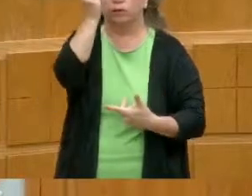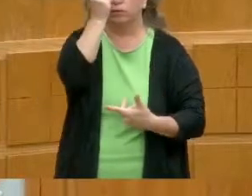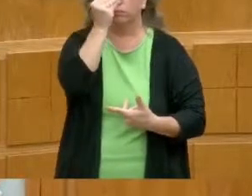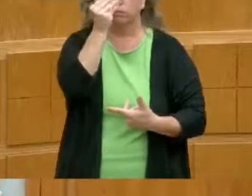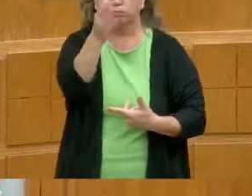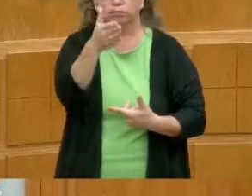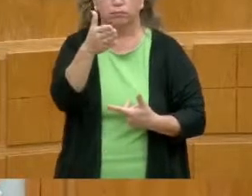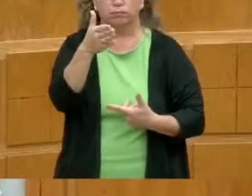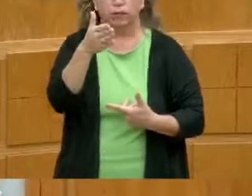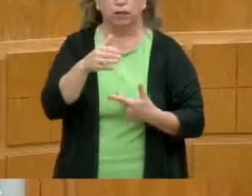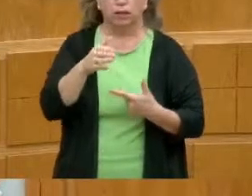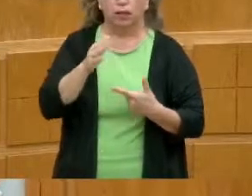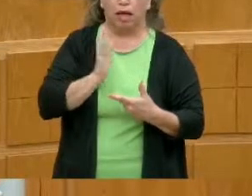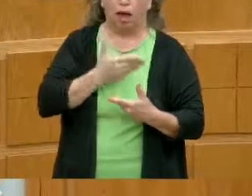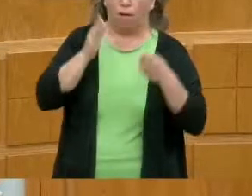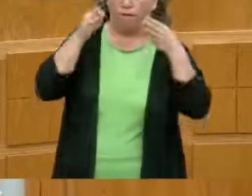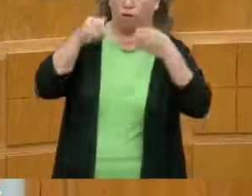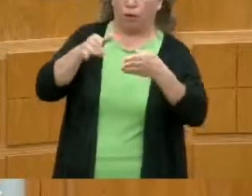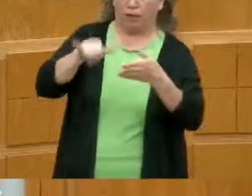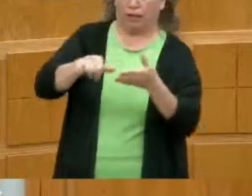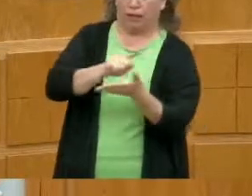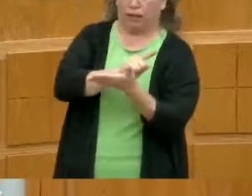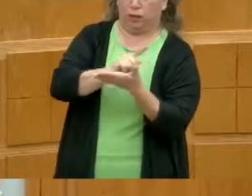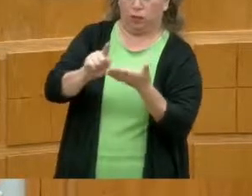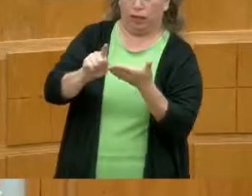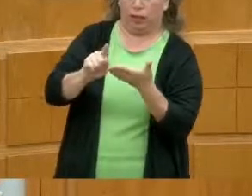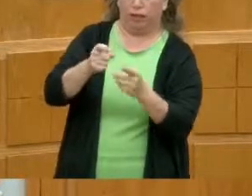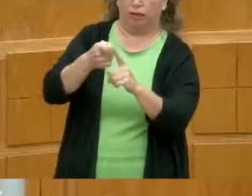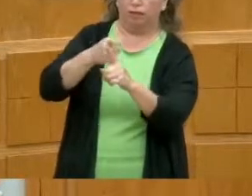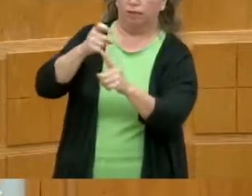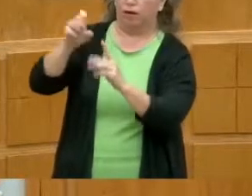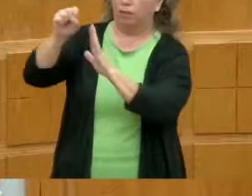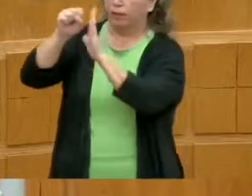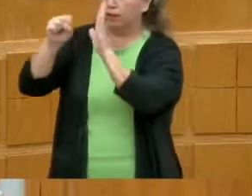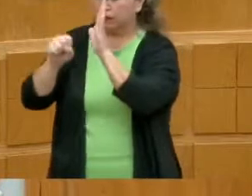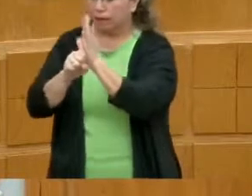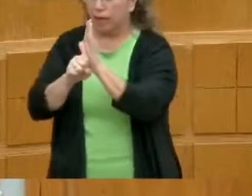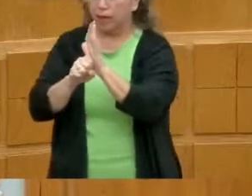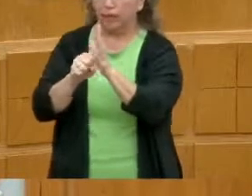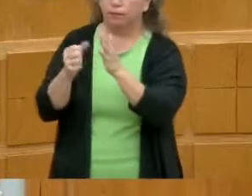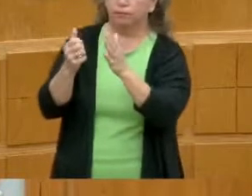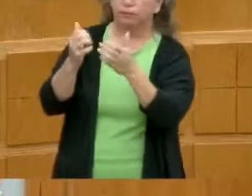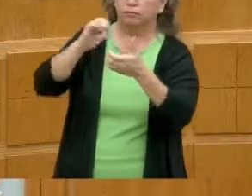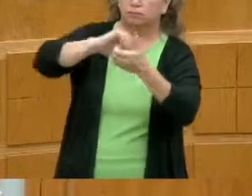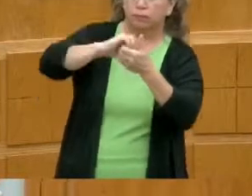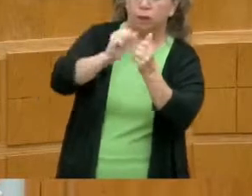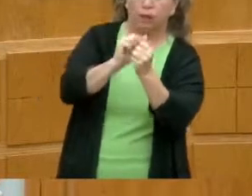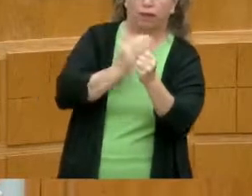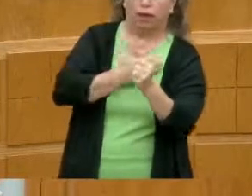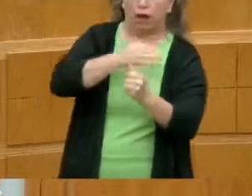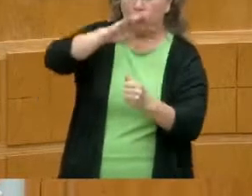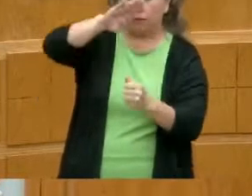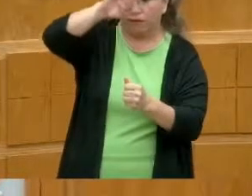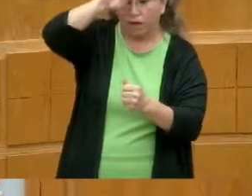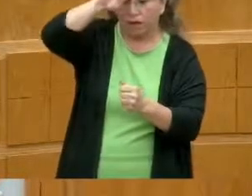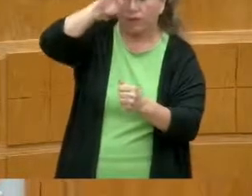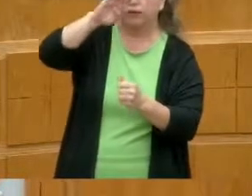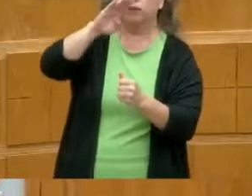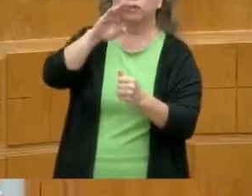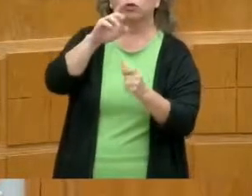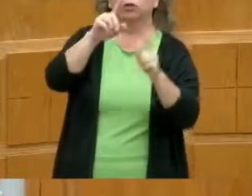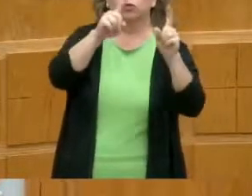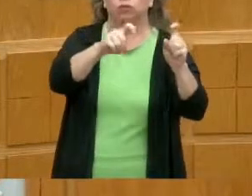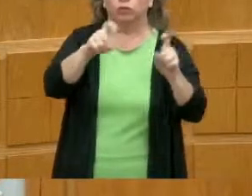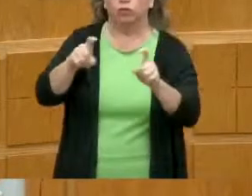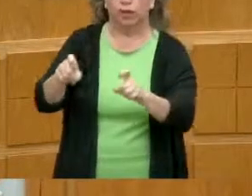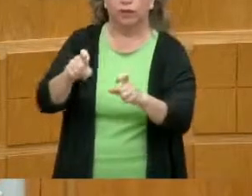this week for the state, and they've recruited our firefighters as testing at nursing homes. So I want to go over that action plan for the community